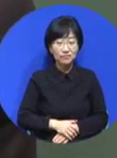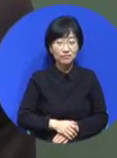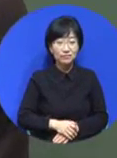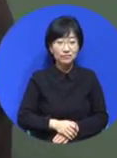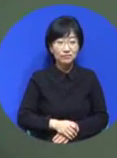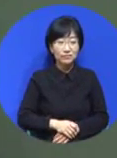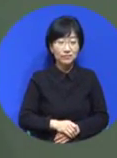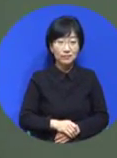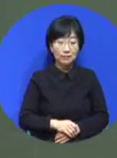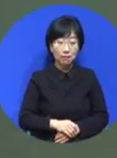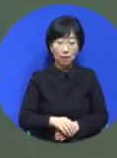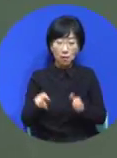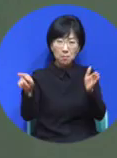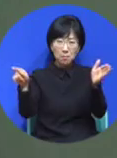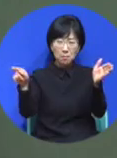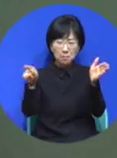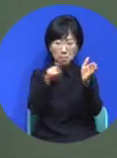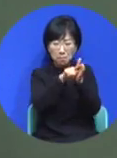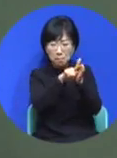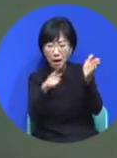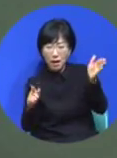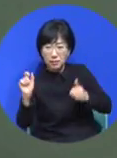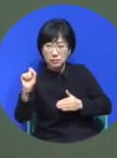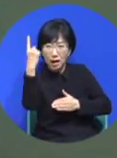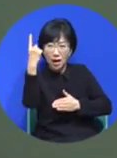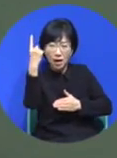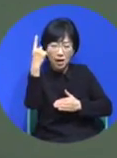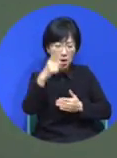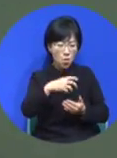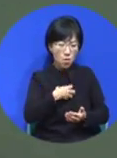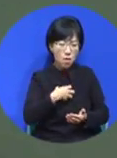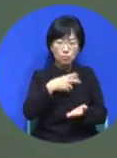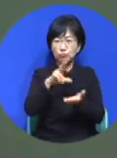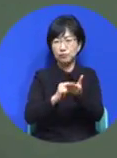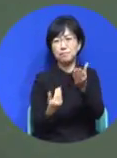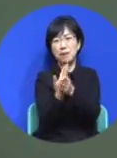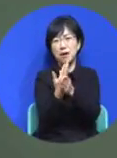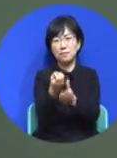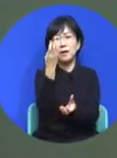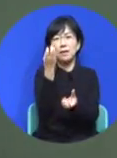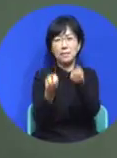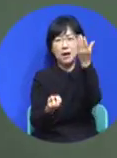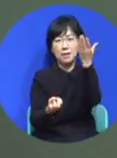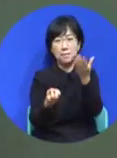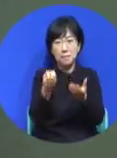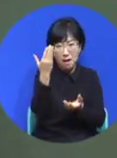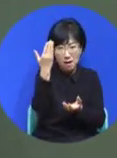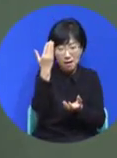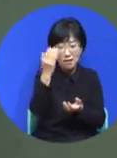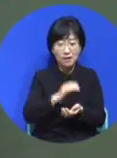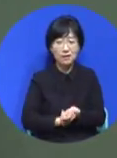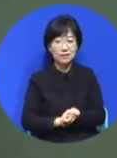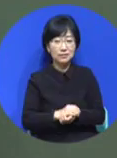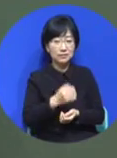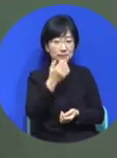sense. In all areas, crisis began in his life.